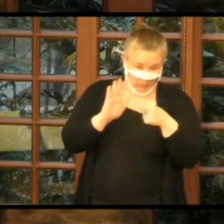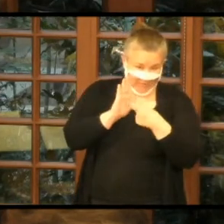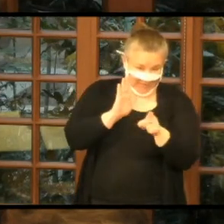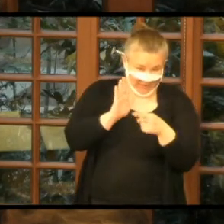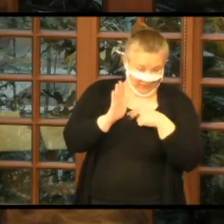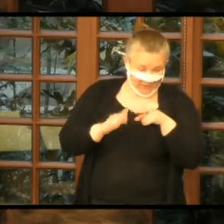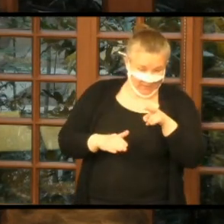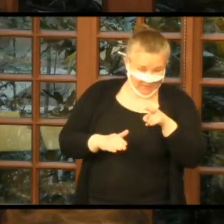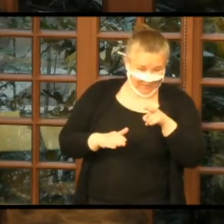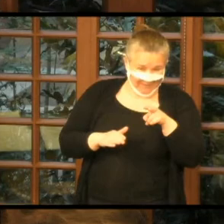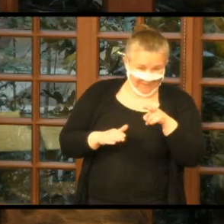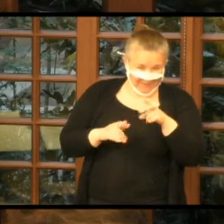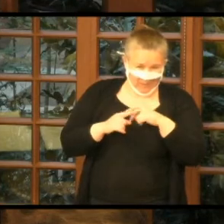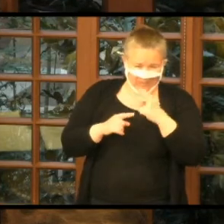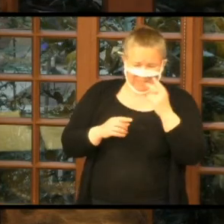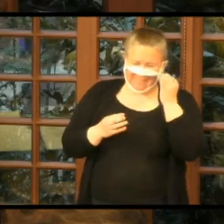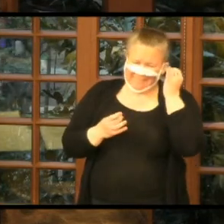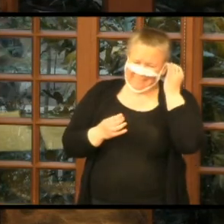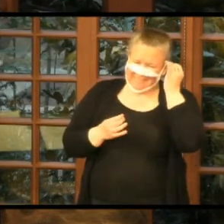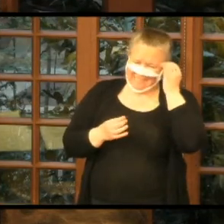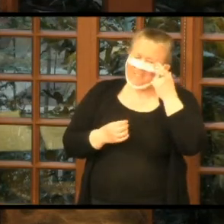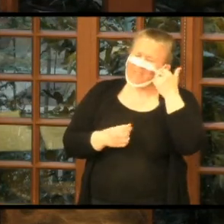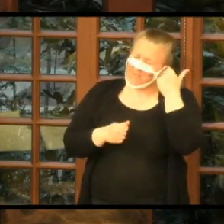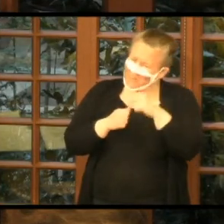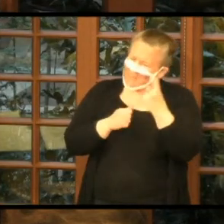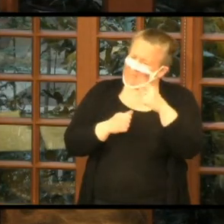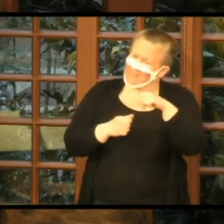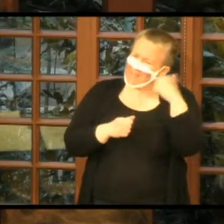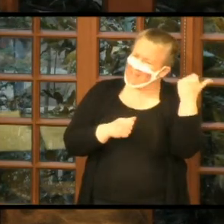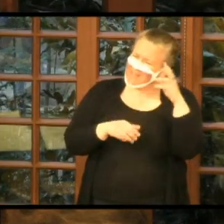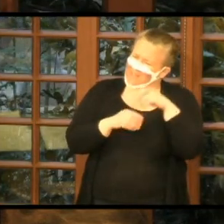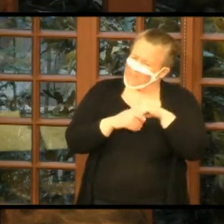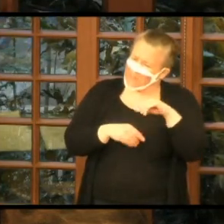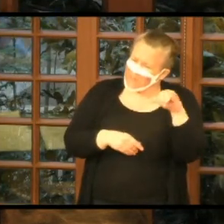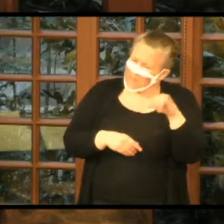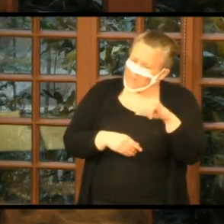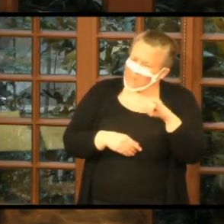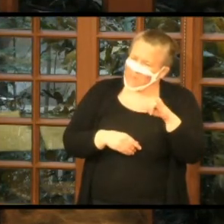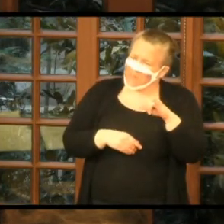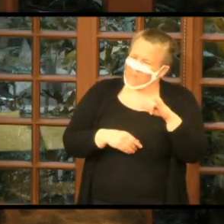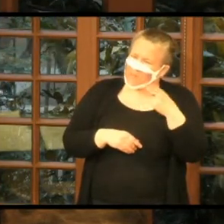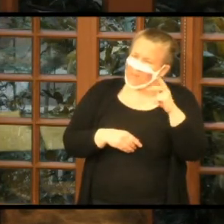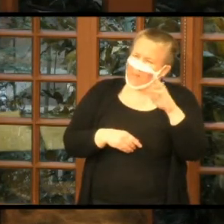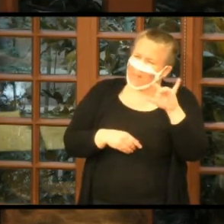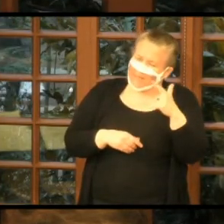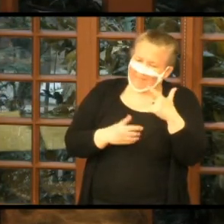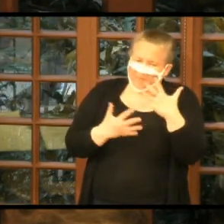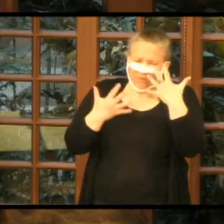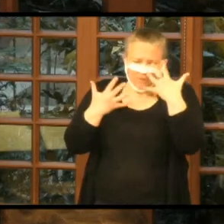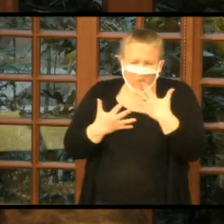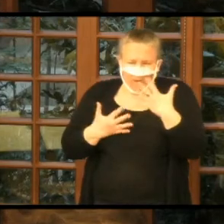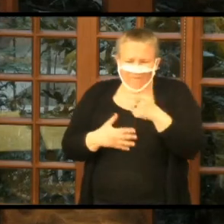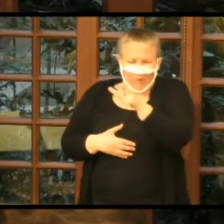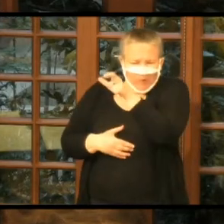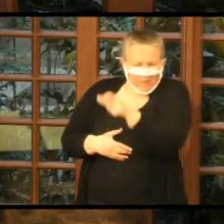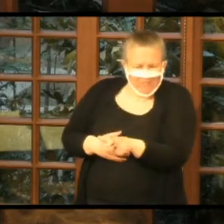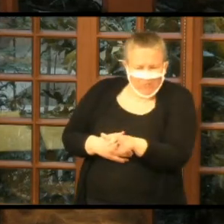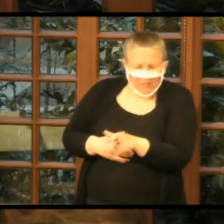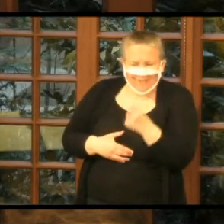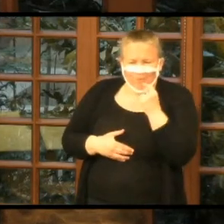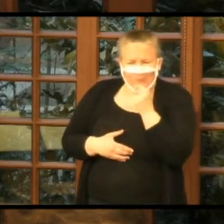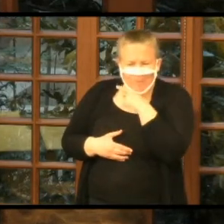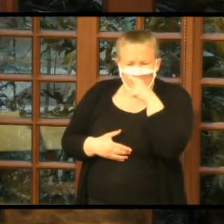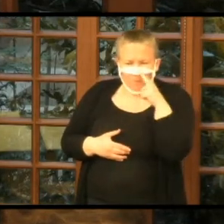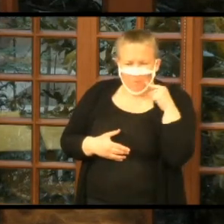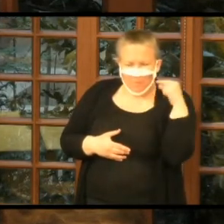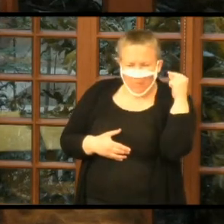at it sideways would she remember that it held something else entirely. A hulking, sorrowful creature, red-mouthed and